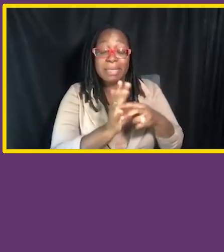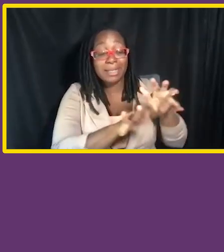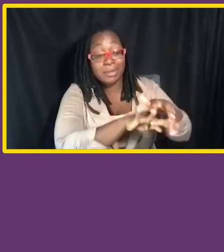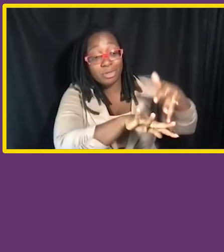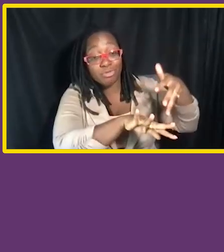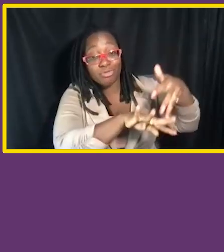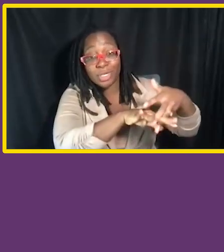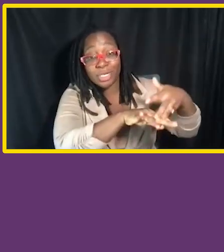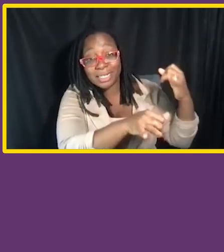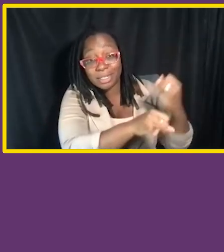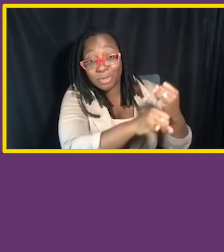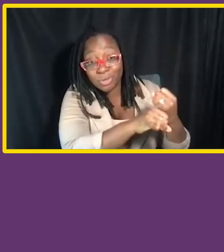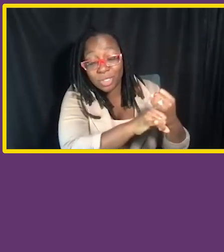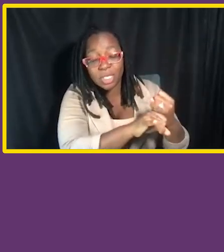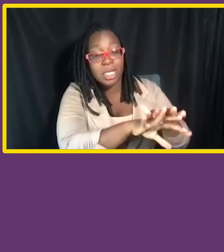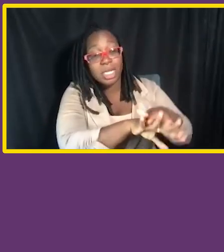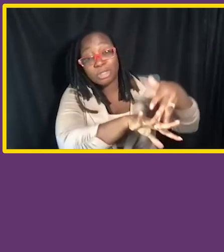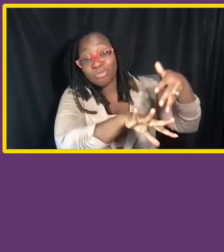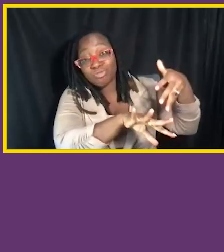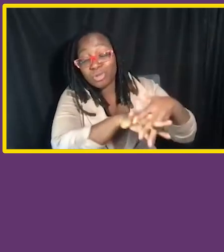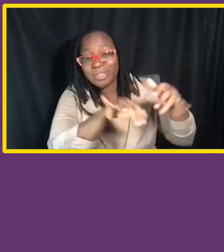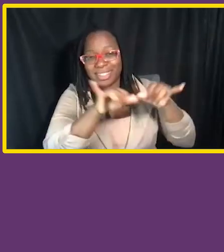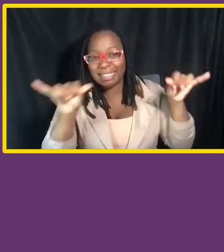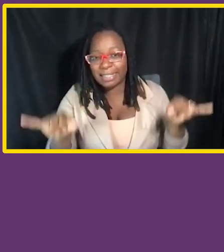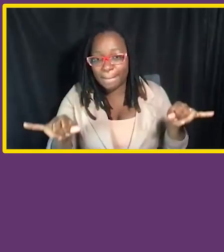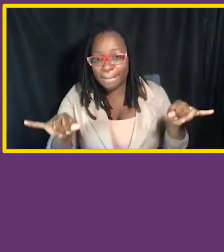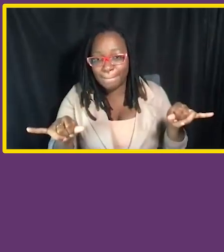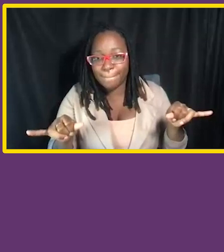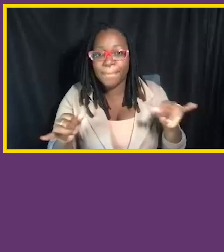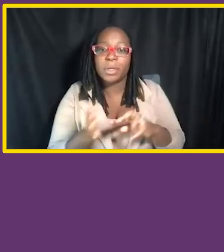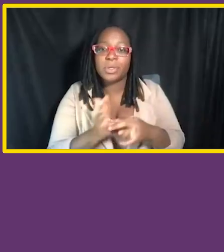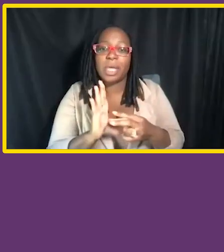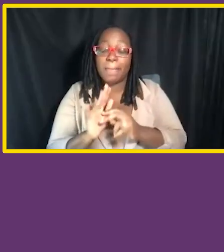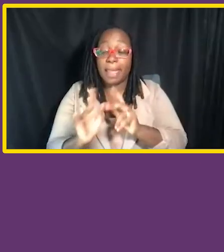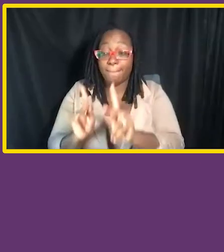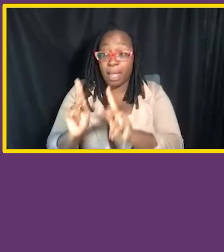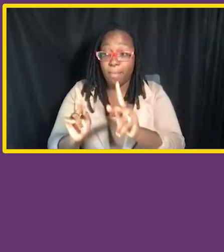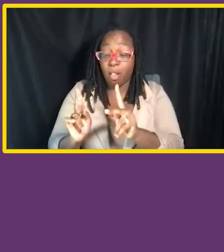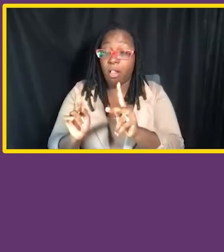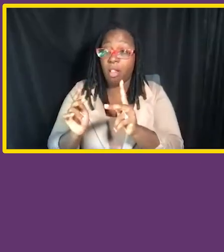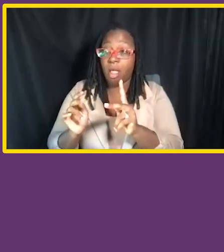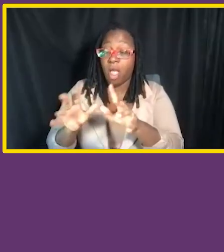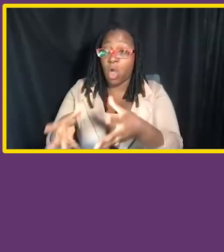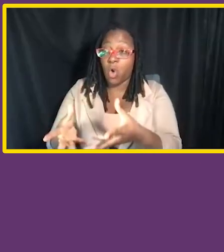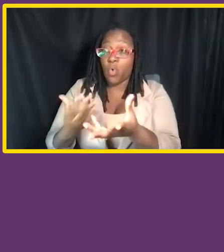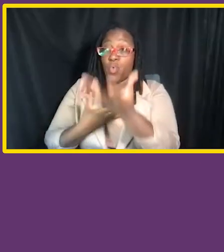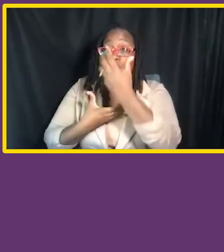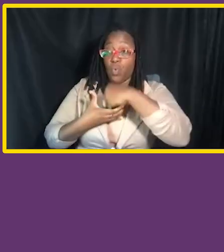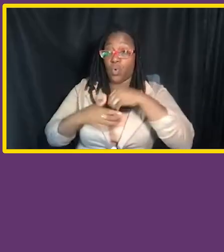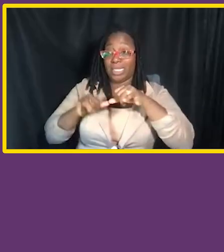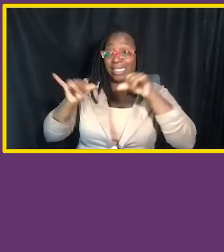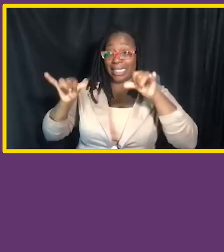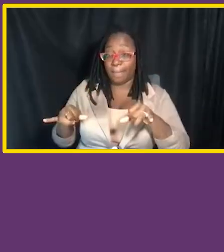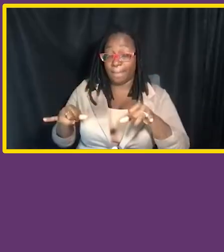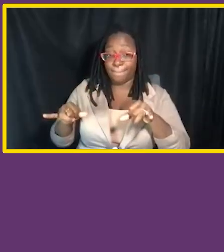we're seeing individuals experience systems making life harder,